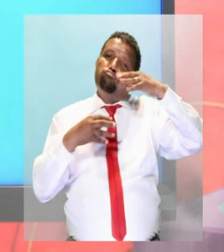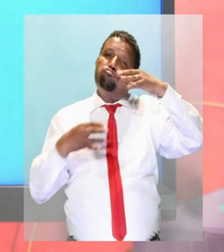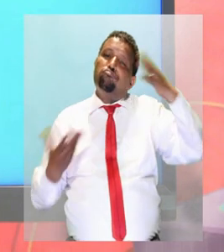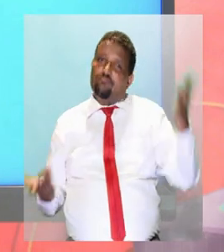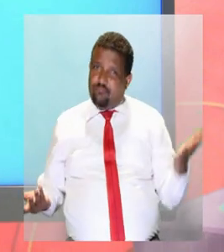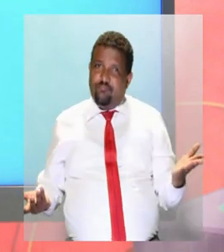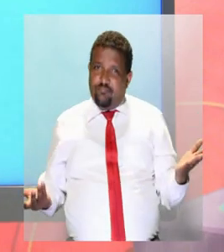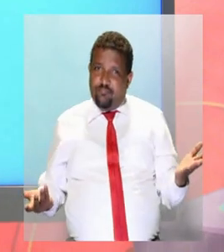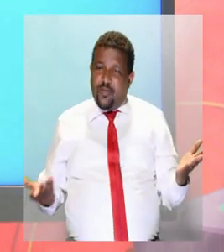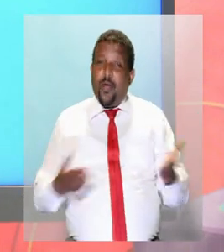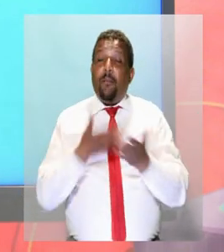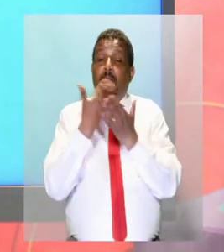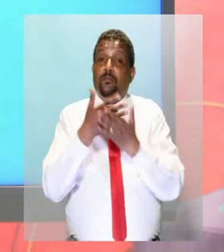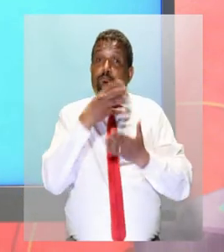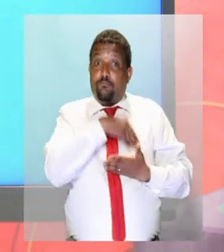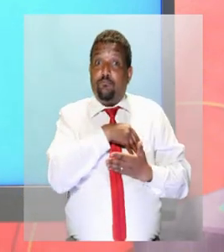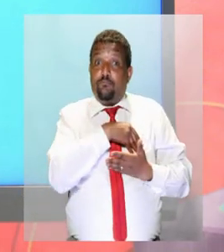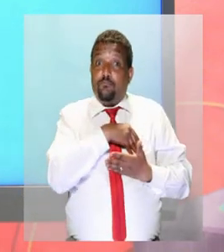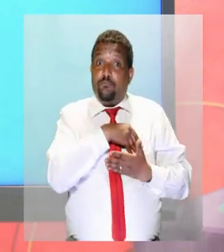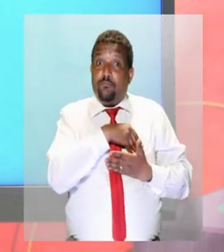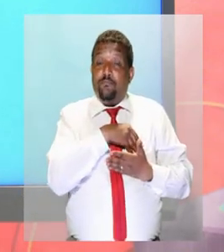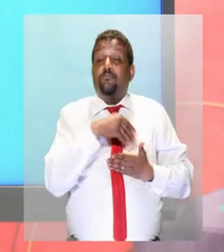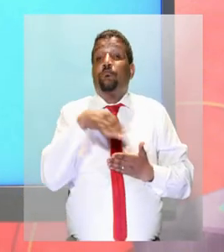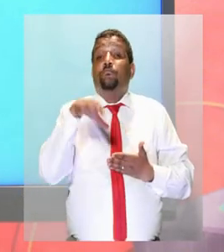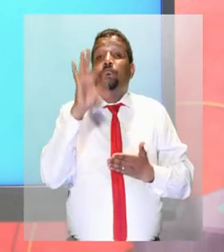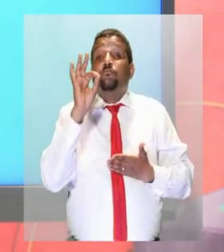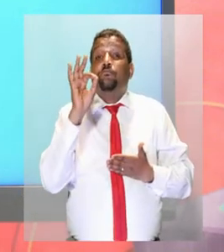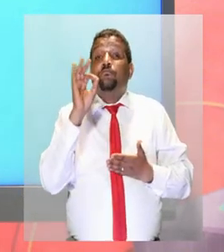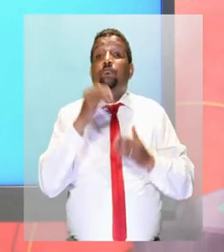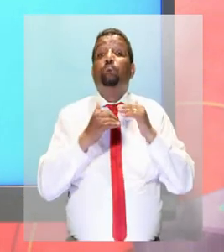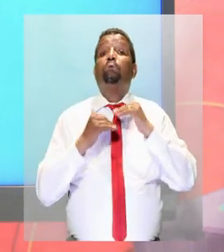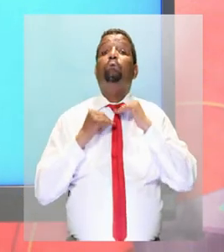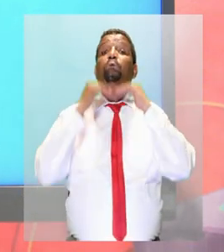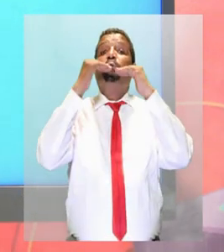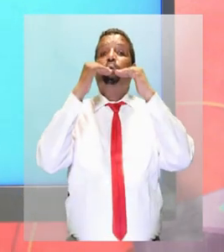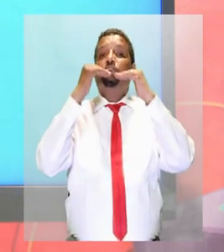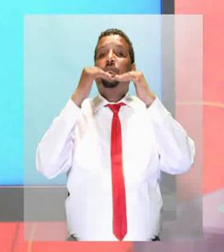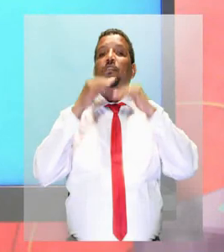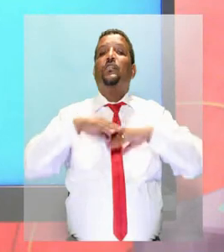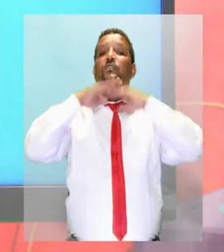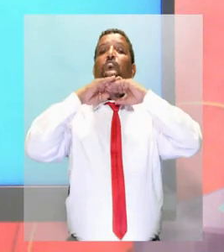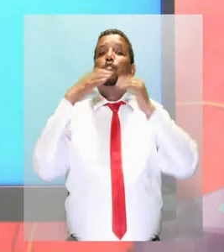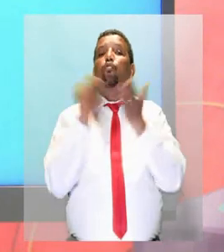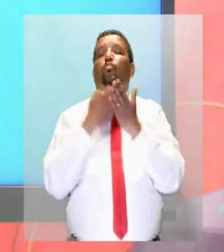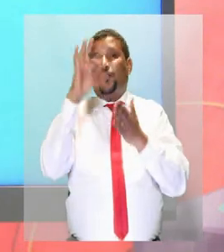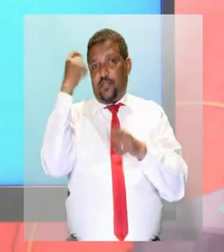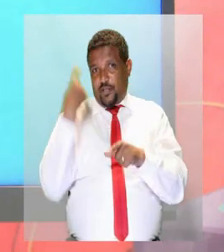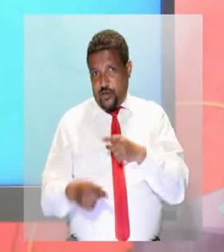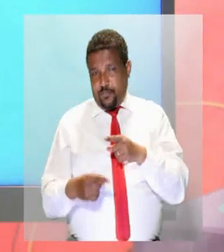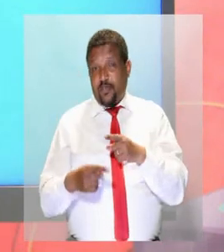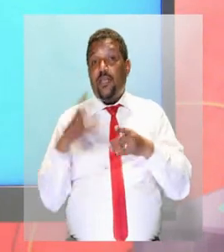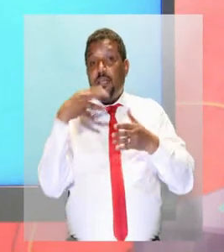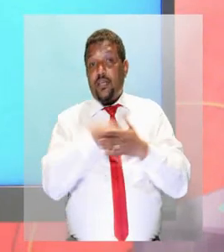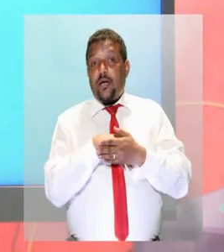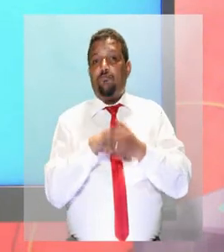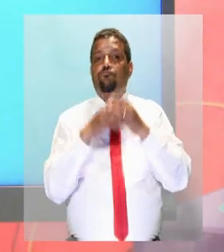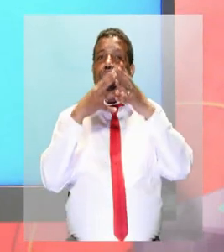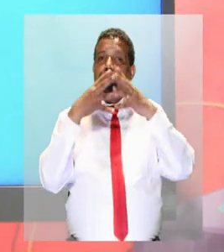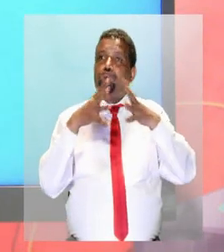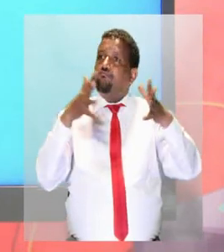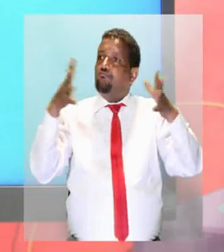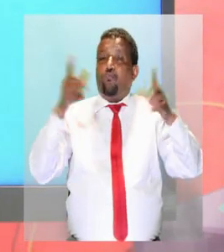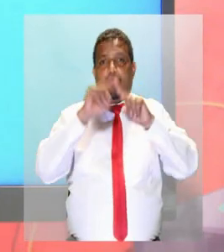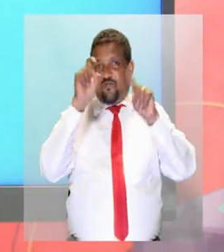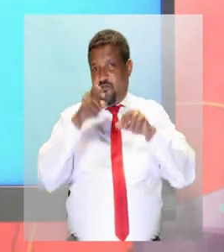there is money in our pocket, we cannot get the maximum level of satisfaction in economics. So the income must be exhausted.